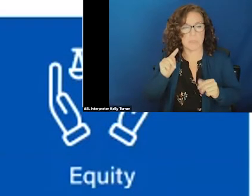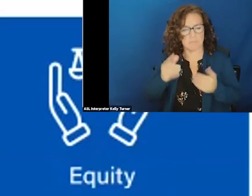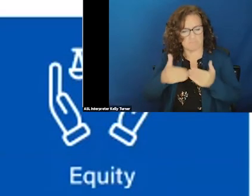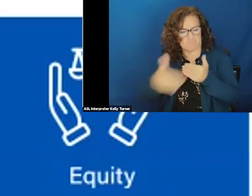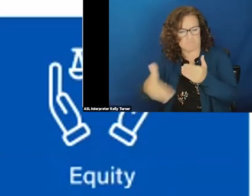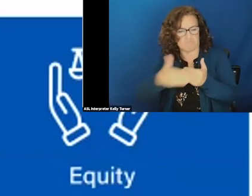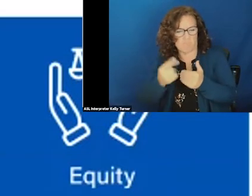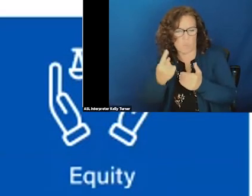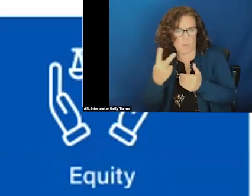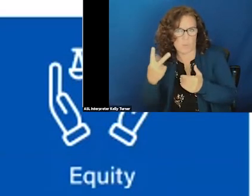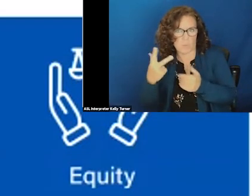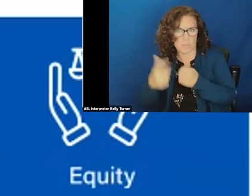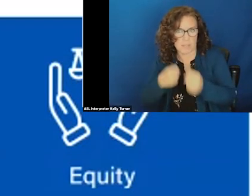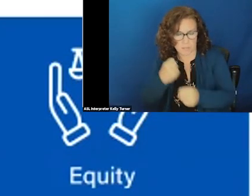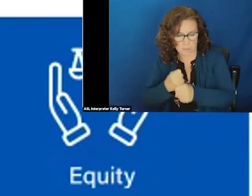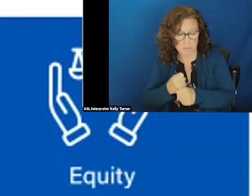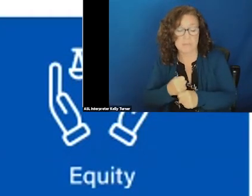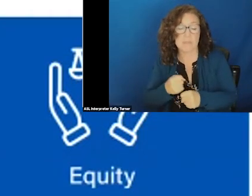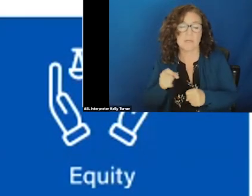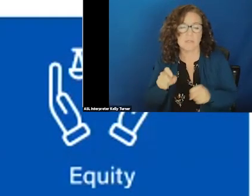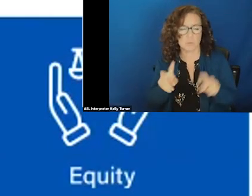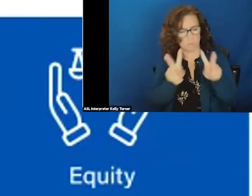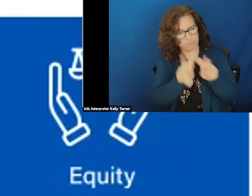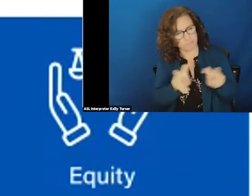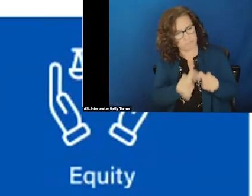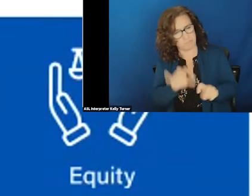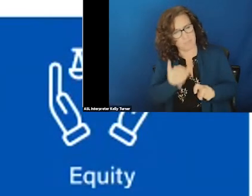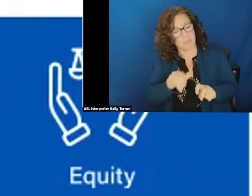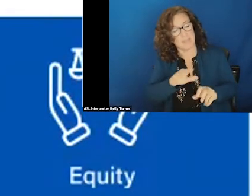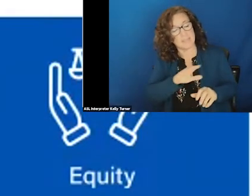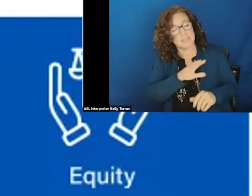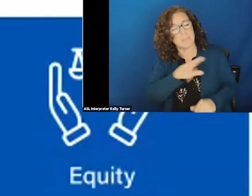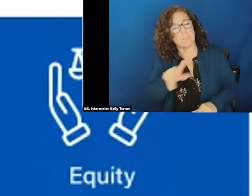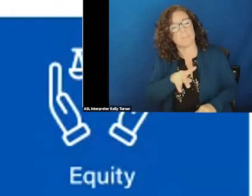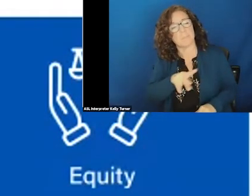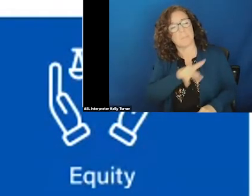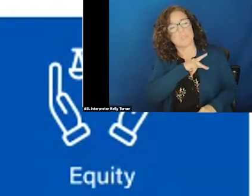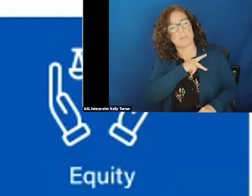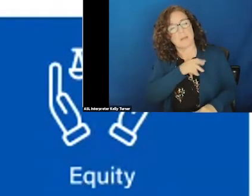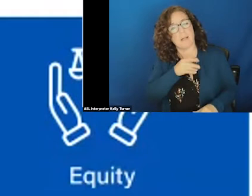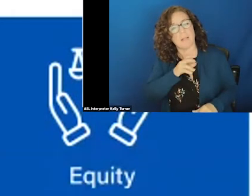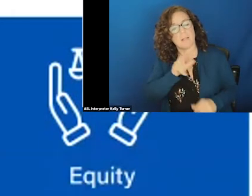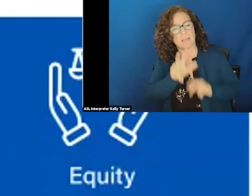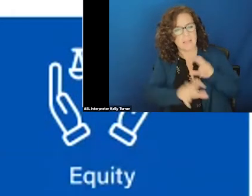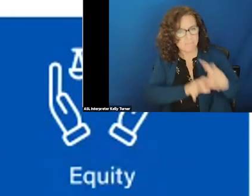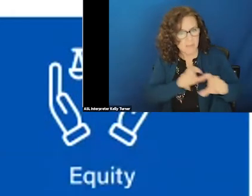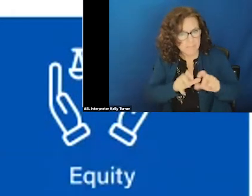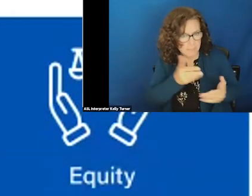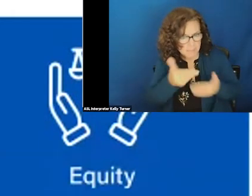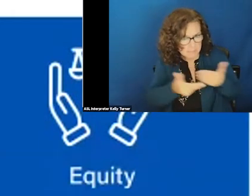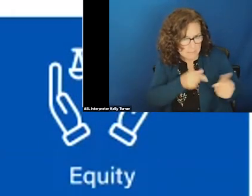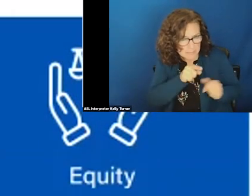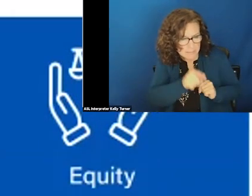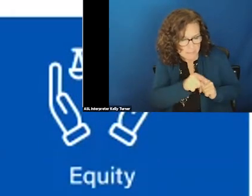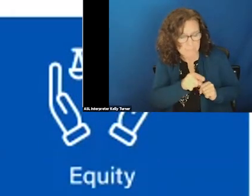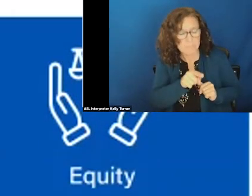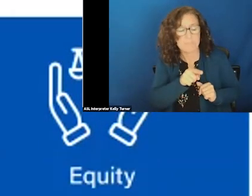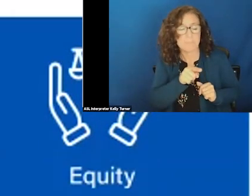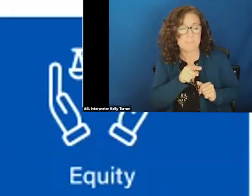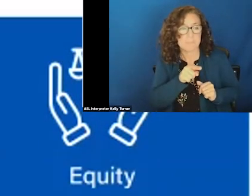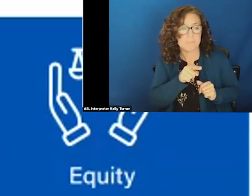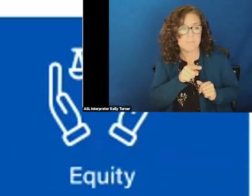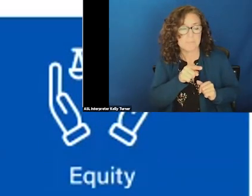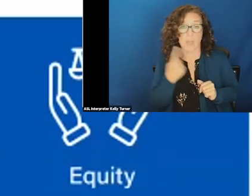of the things that I want to represent here is that we want to invest in the people in the system, not necessarily in a